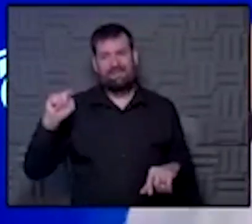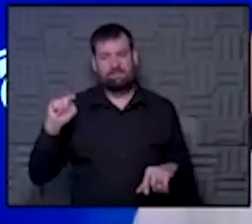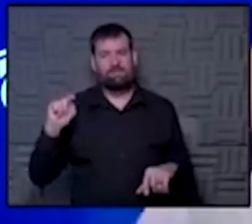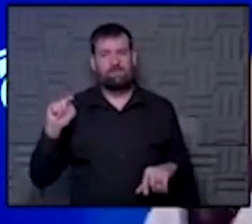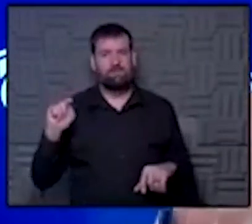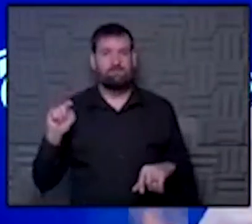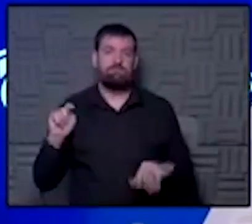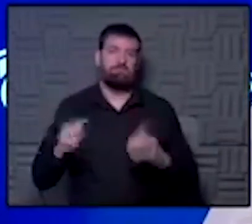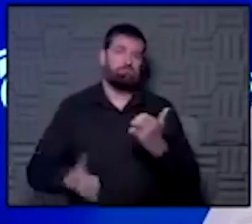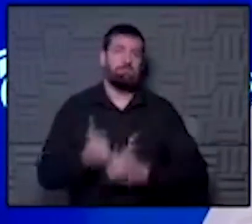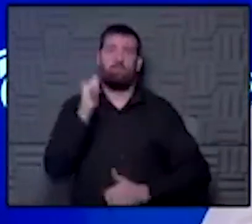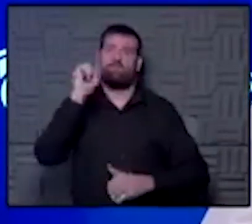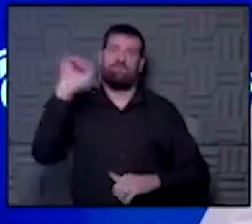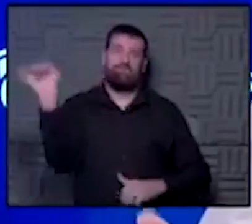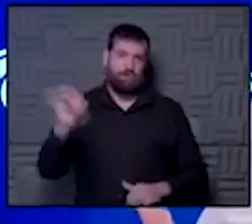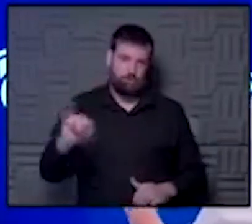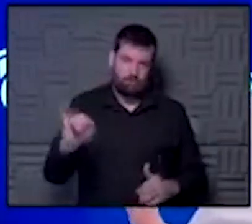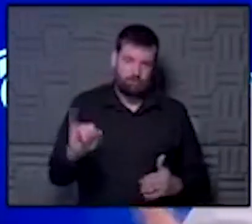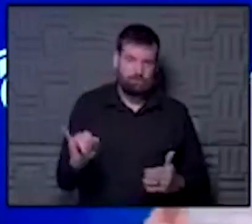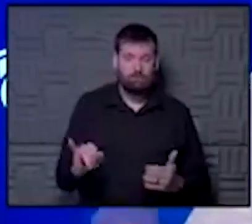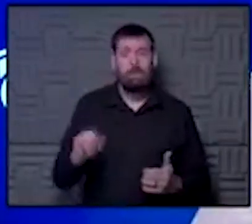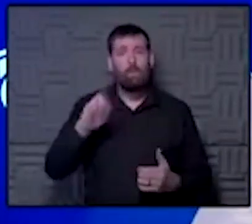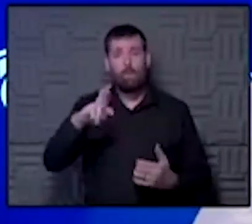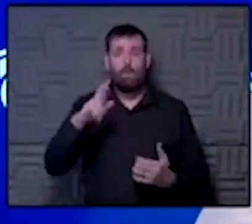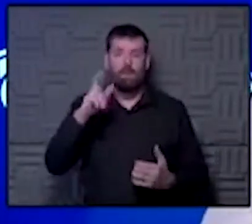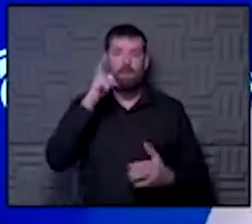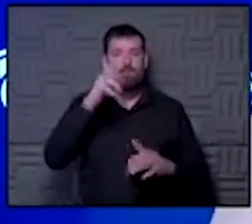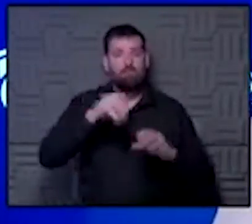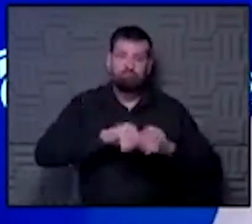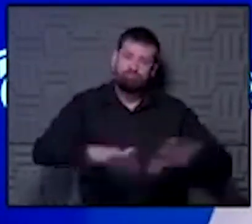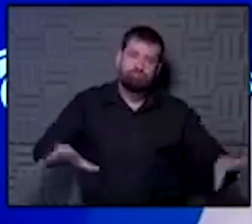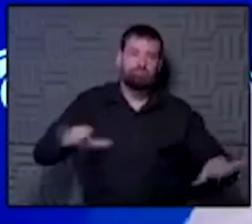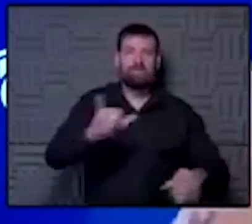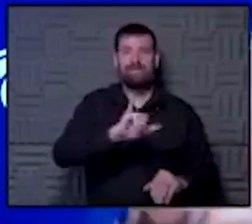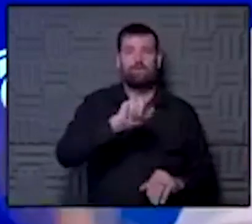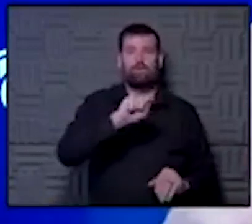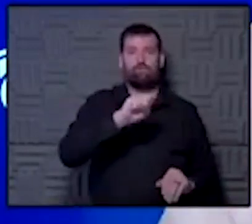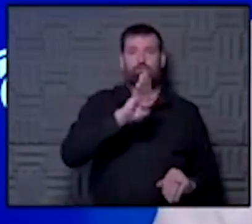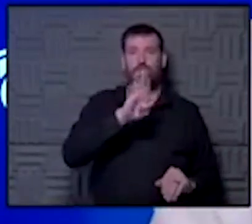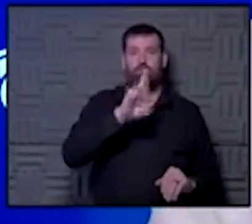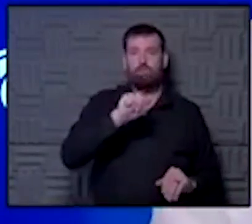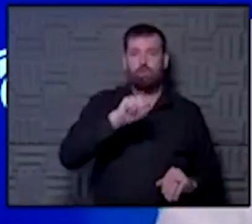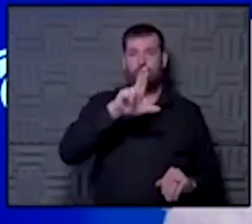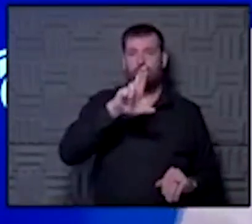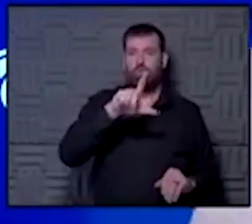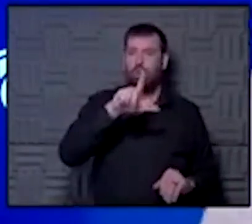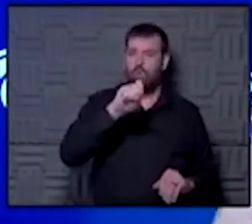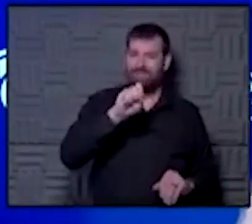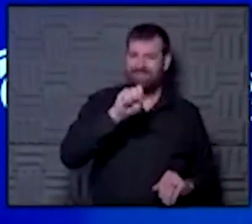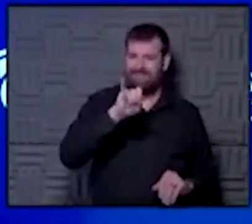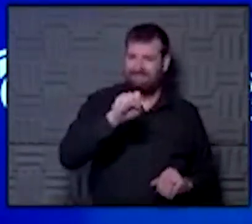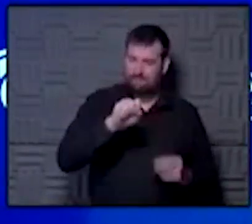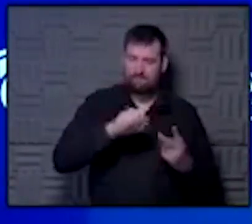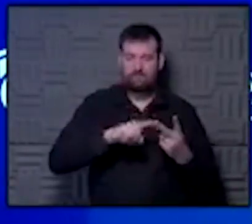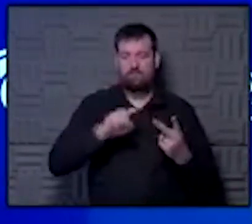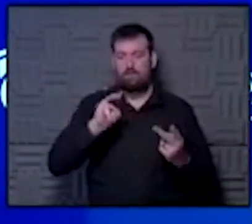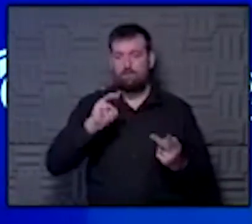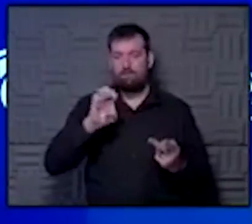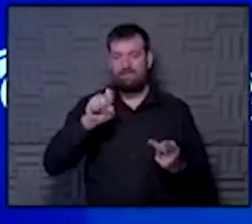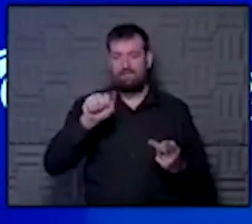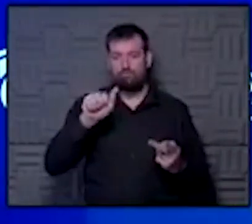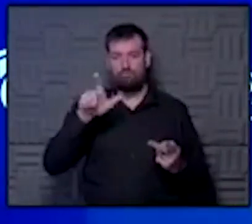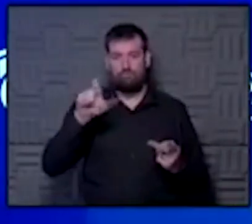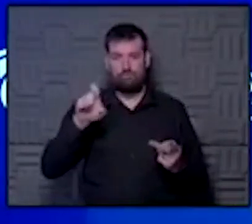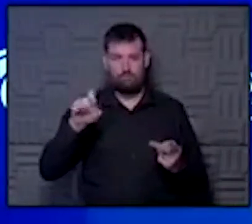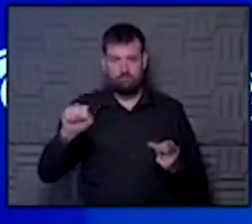out with that is the most infectious, because otherwise this would spread like measles or tuberculosis, and it doesn't do that. No. All of our staff